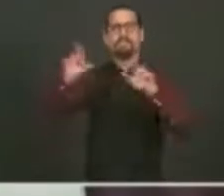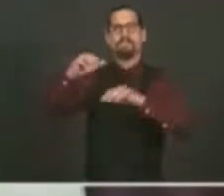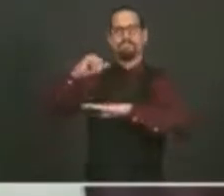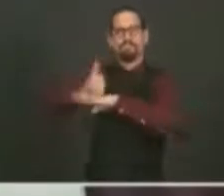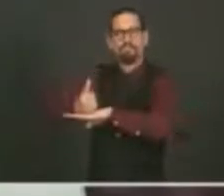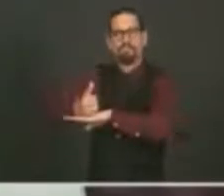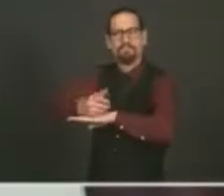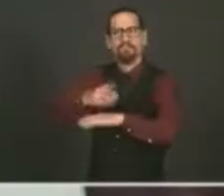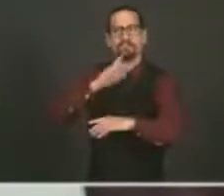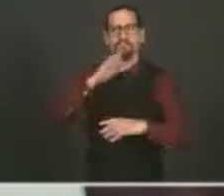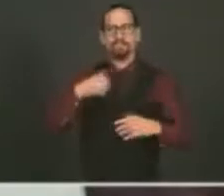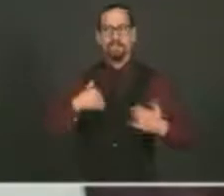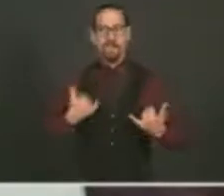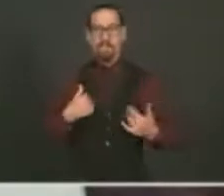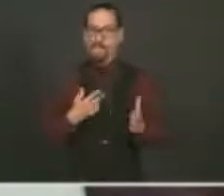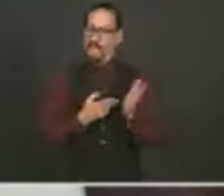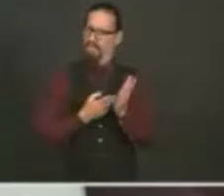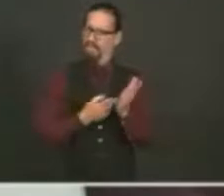I feel